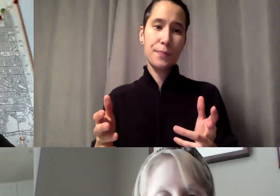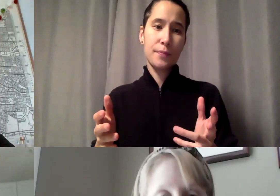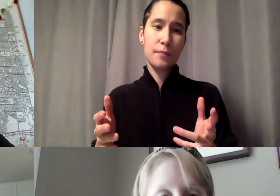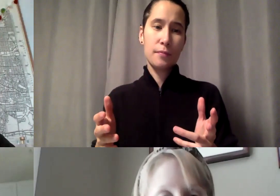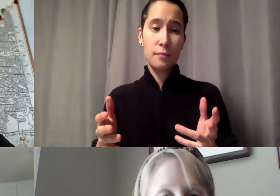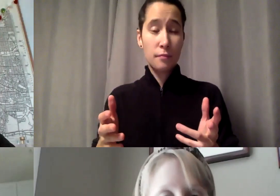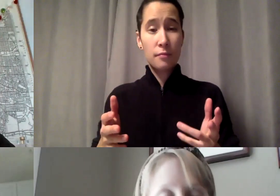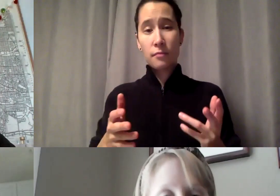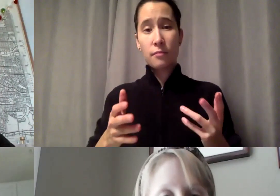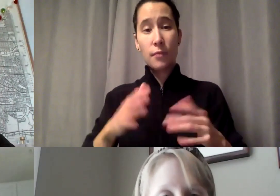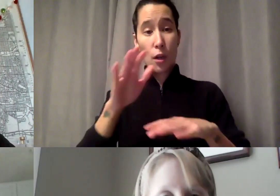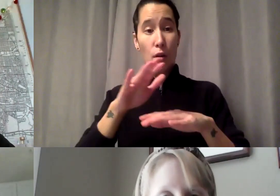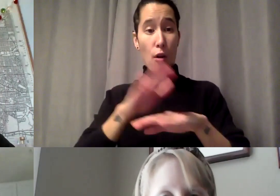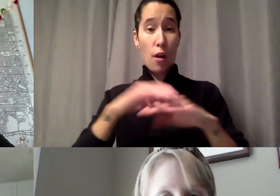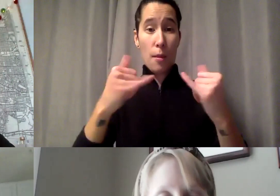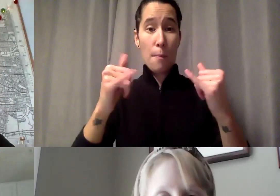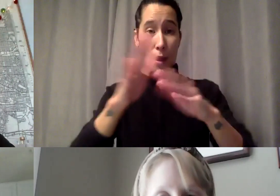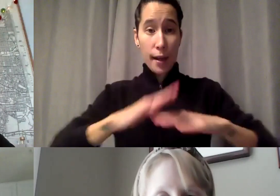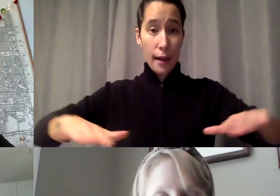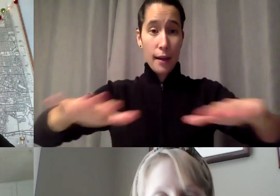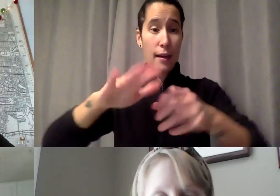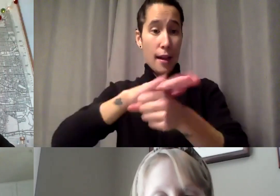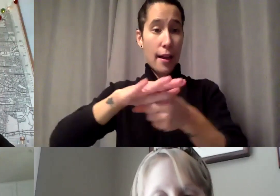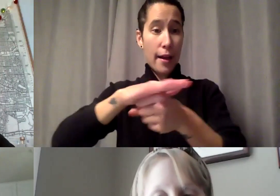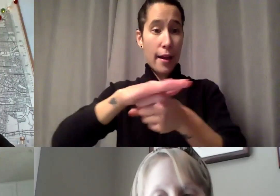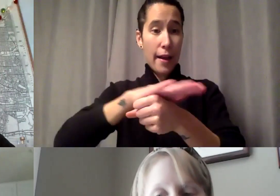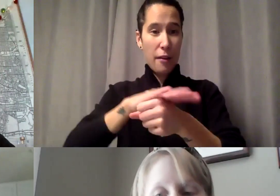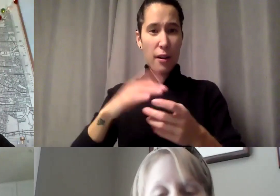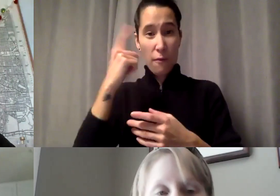the field of play as a practical part of the coaching